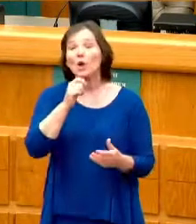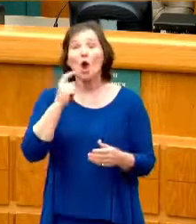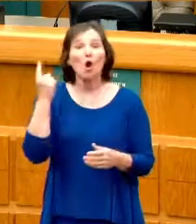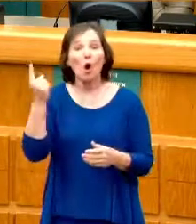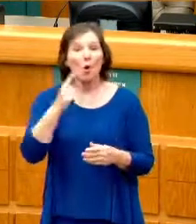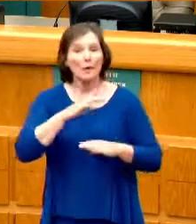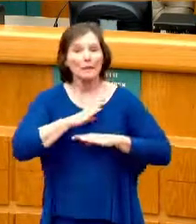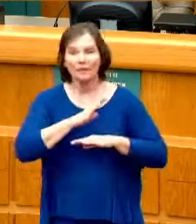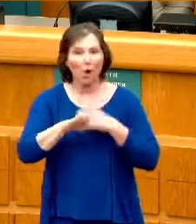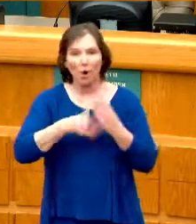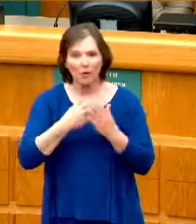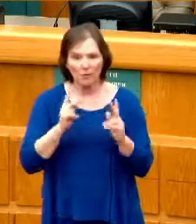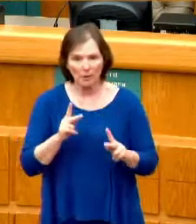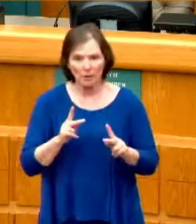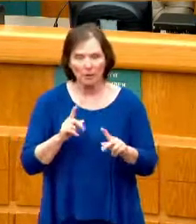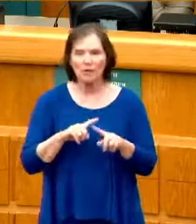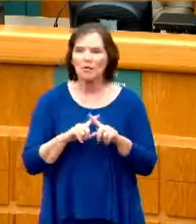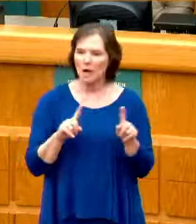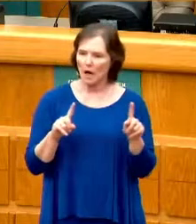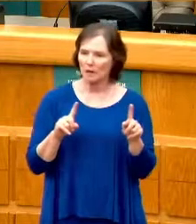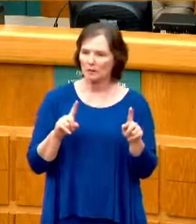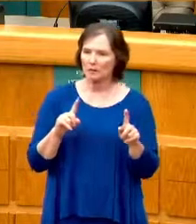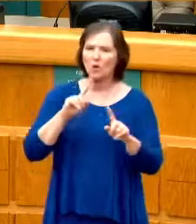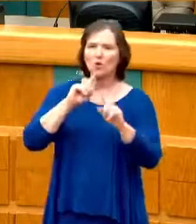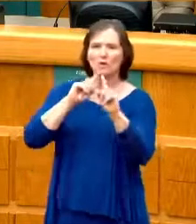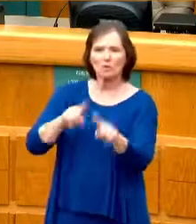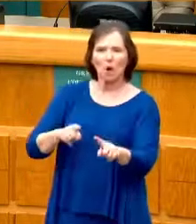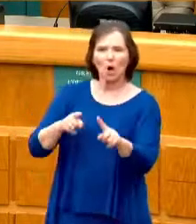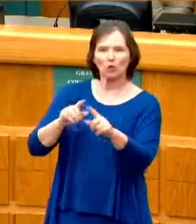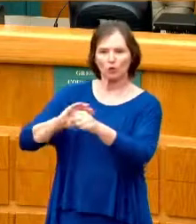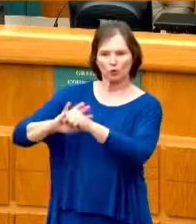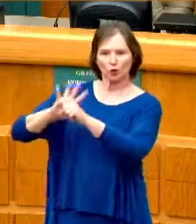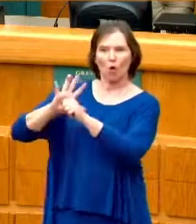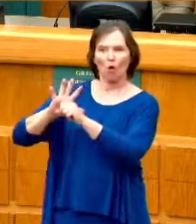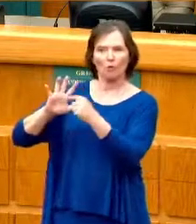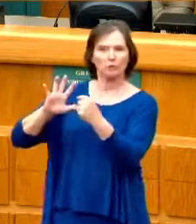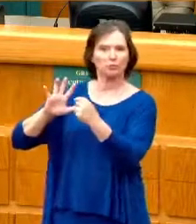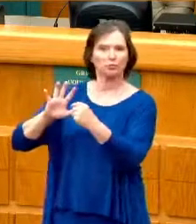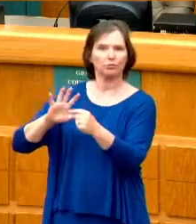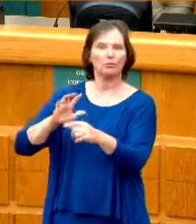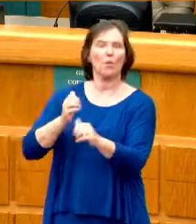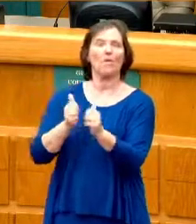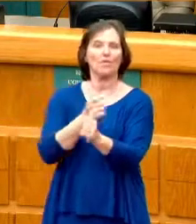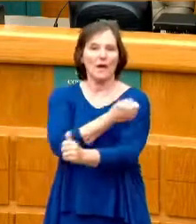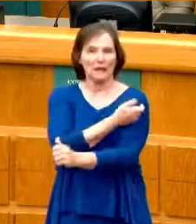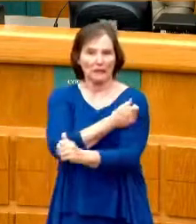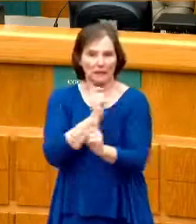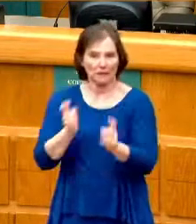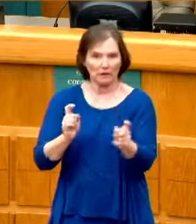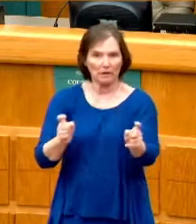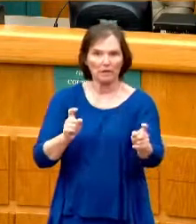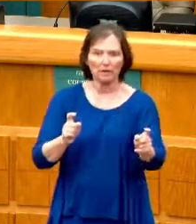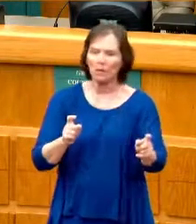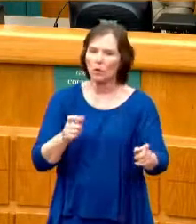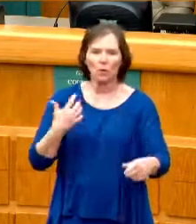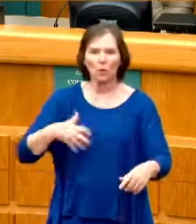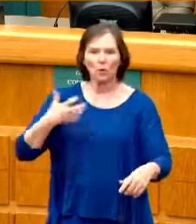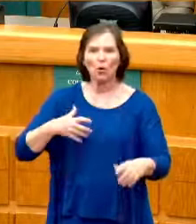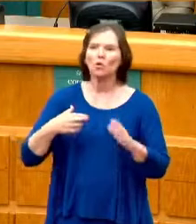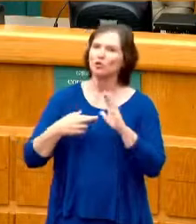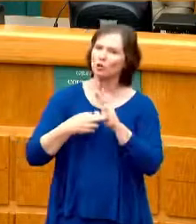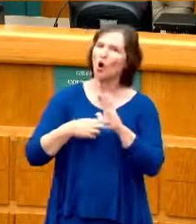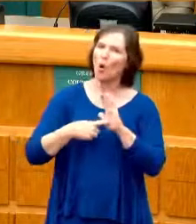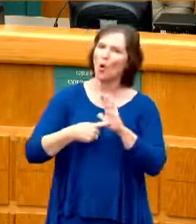do reflect the best of what we can be together. I was looking back at